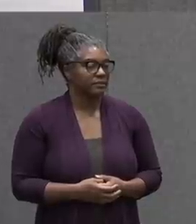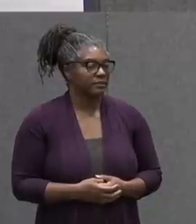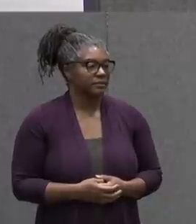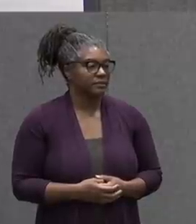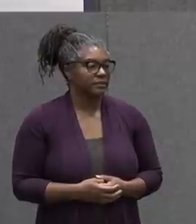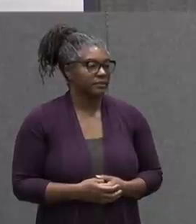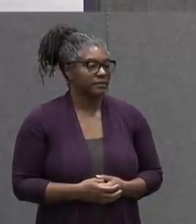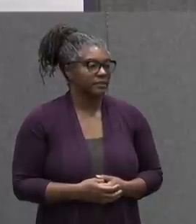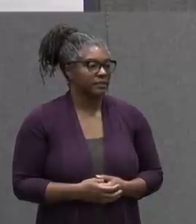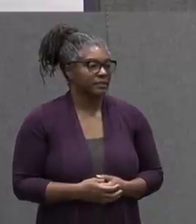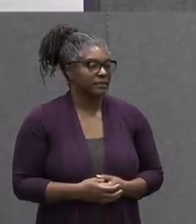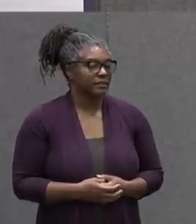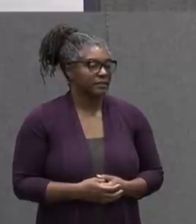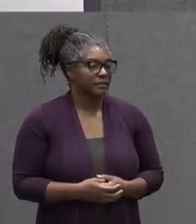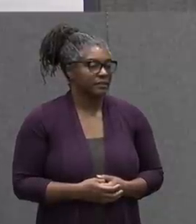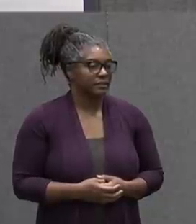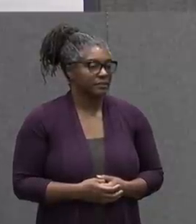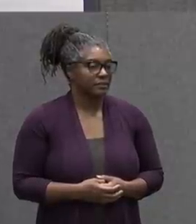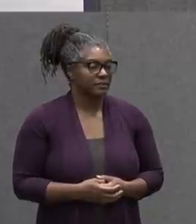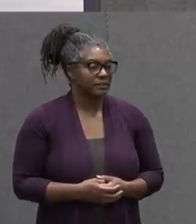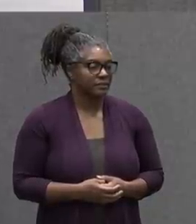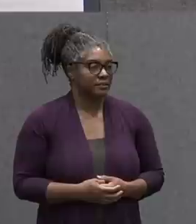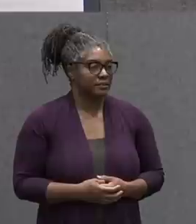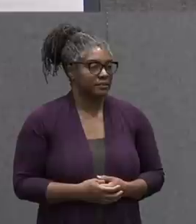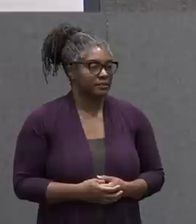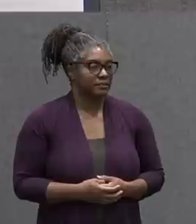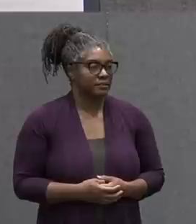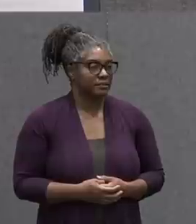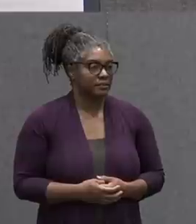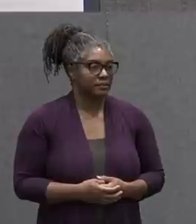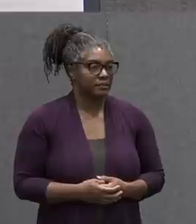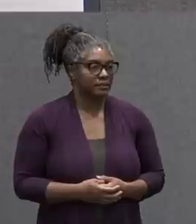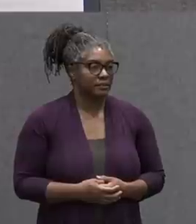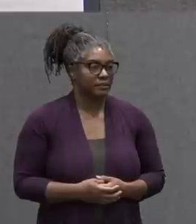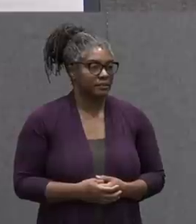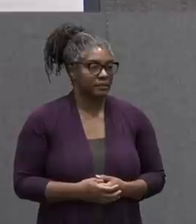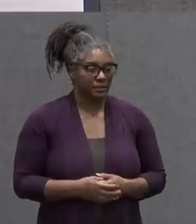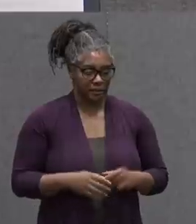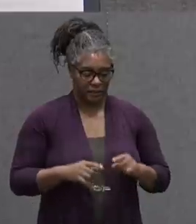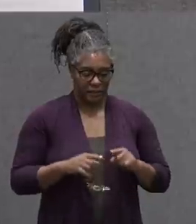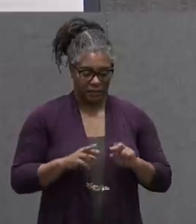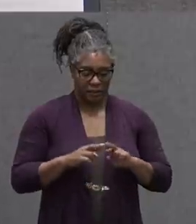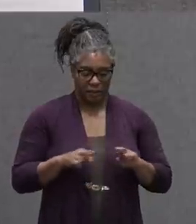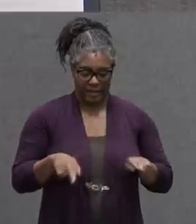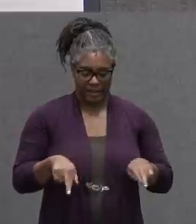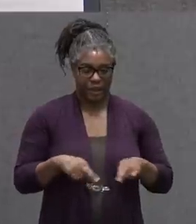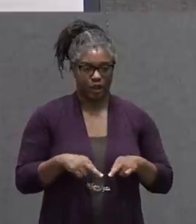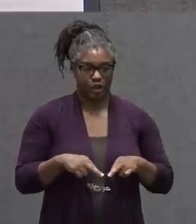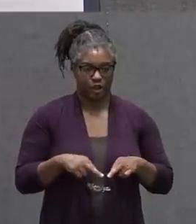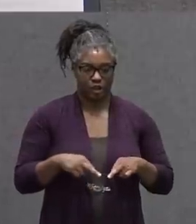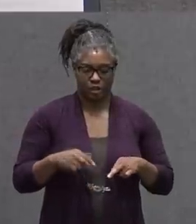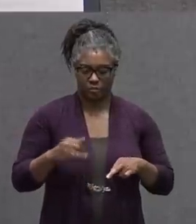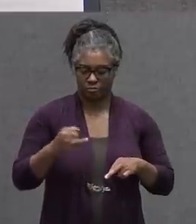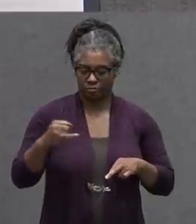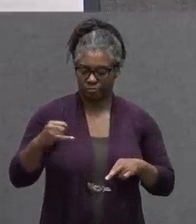I'll draw a rectangle with a couple of lines here.